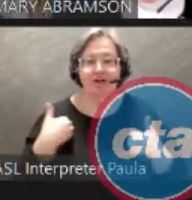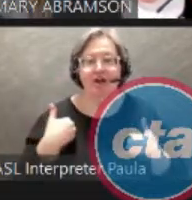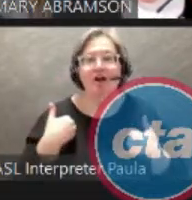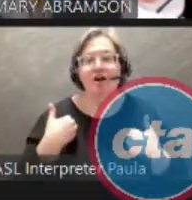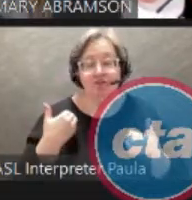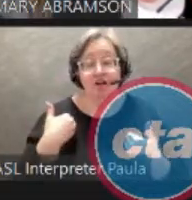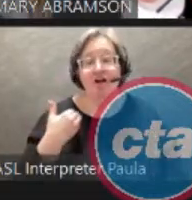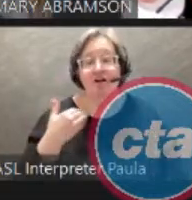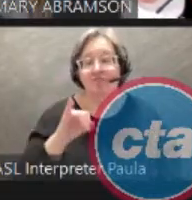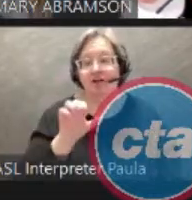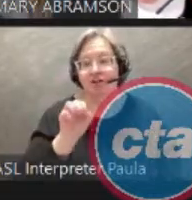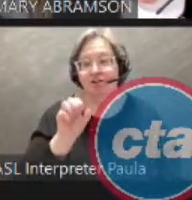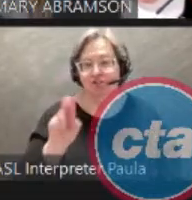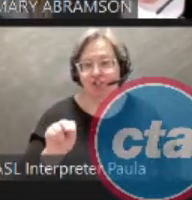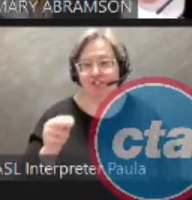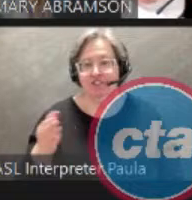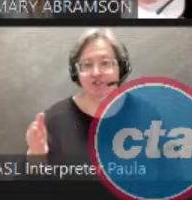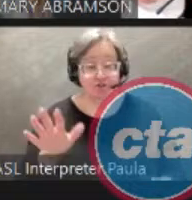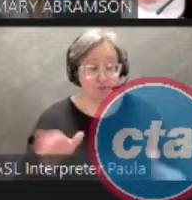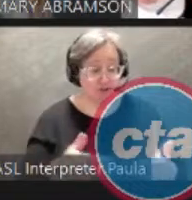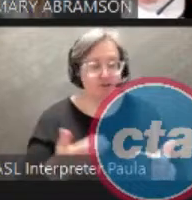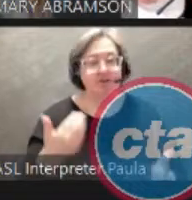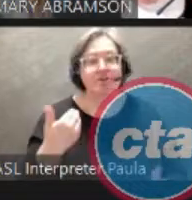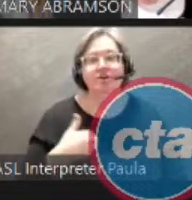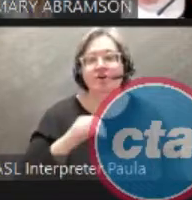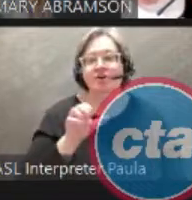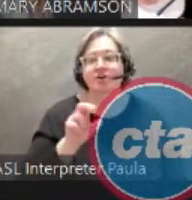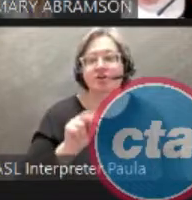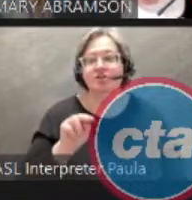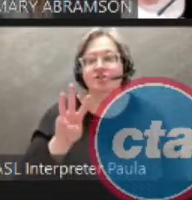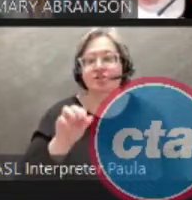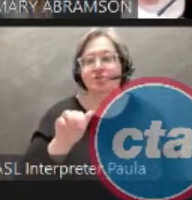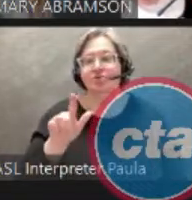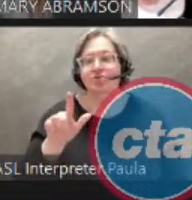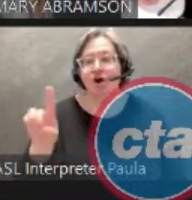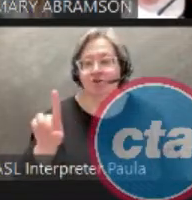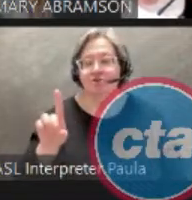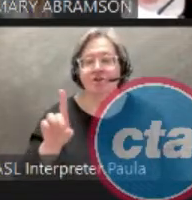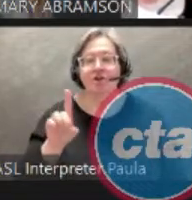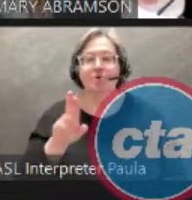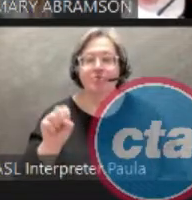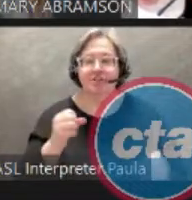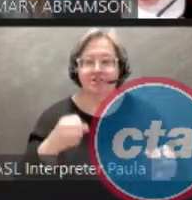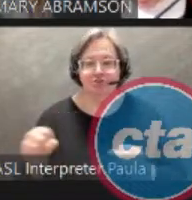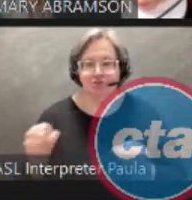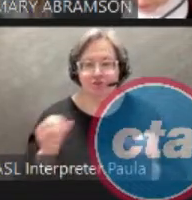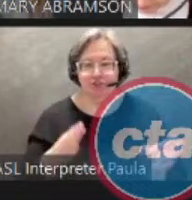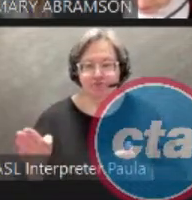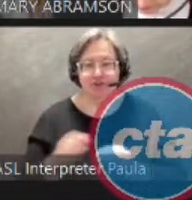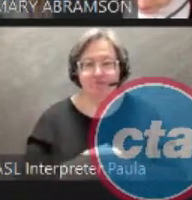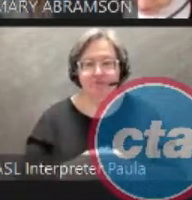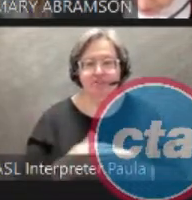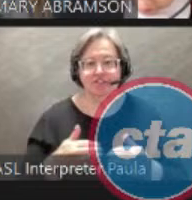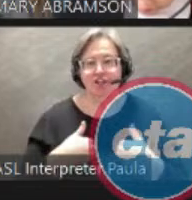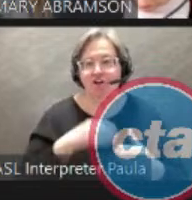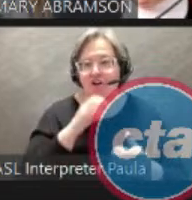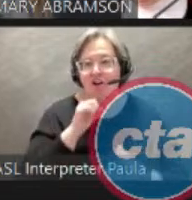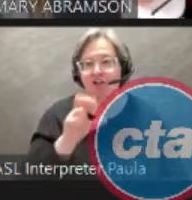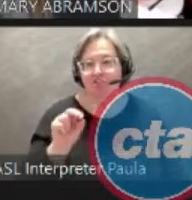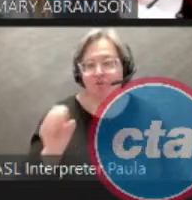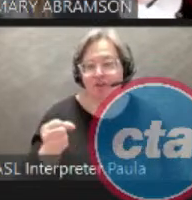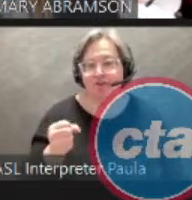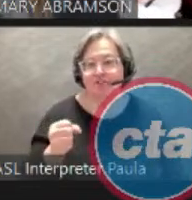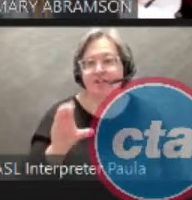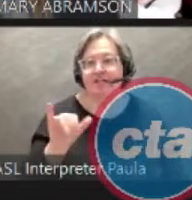team. Jason, I'll introduce you. Hi, everyone. Jason Wald, Bus Strategic Planning, young 30s, cis